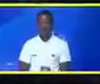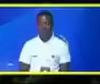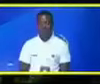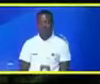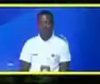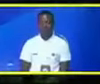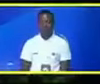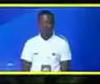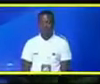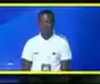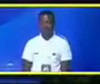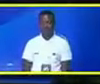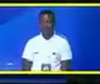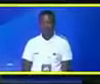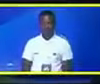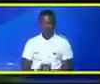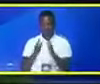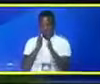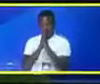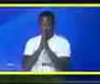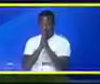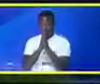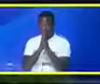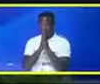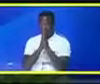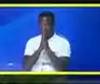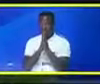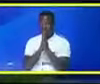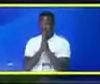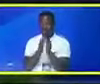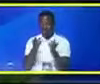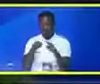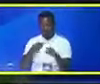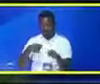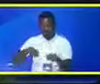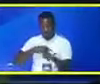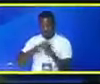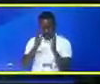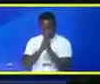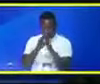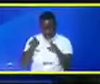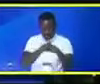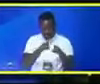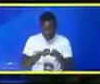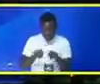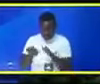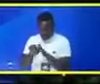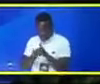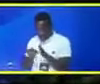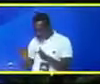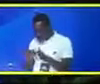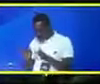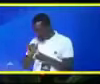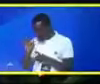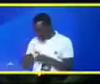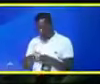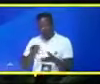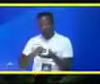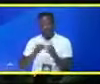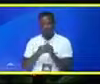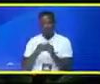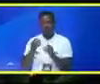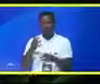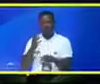Prayer. When we pray according to scripture, it